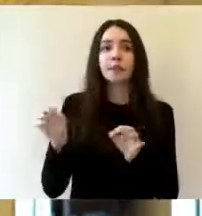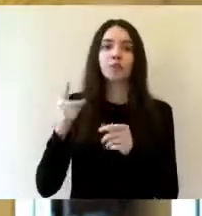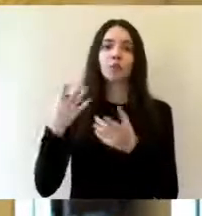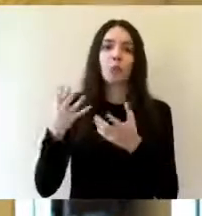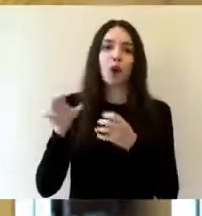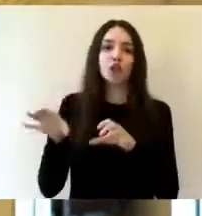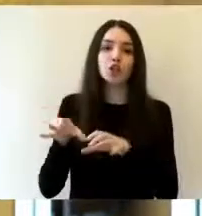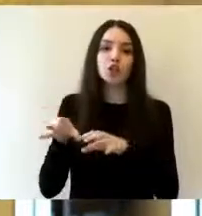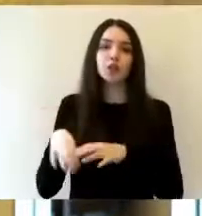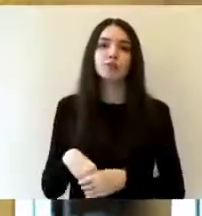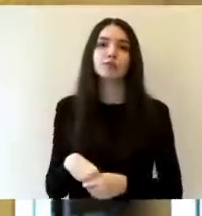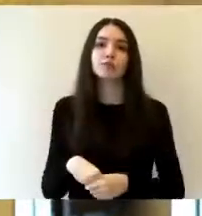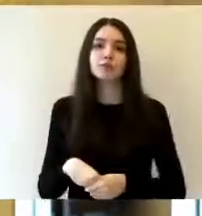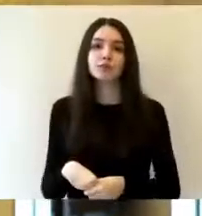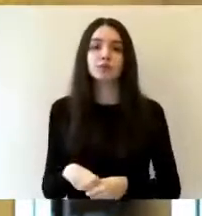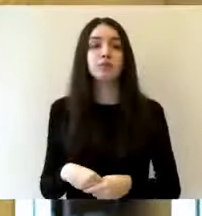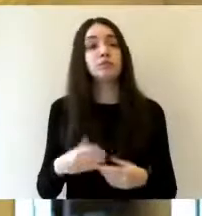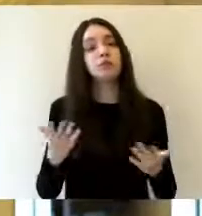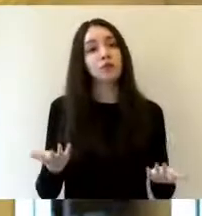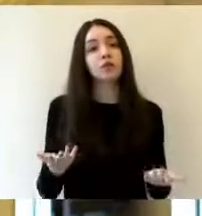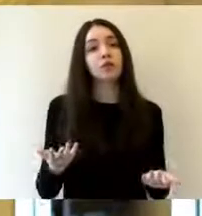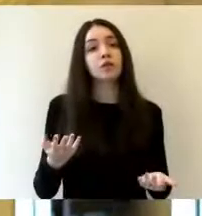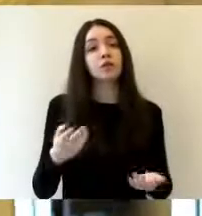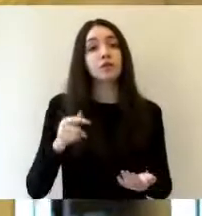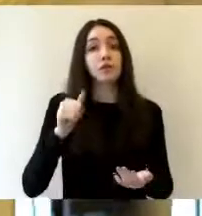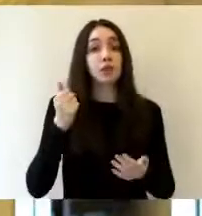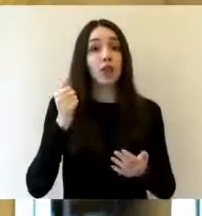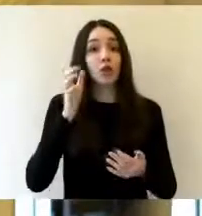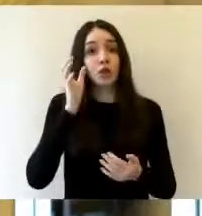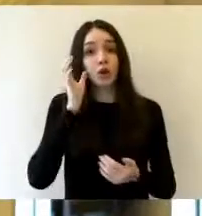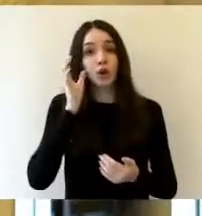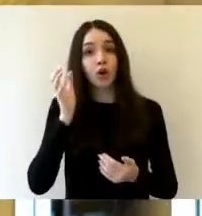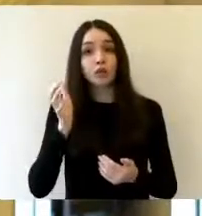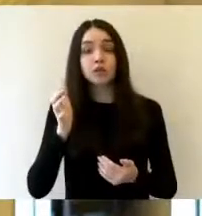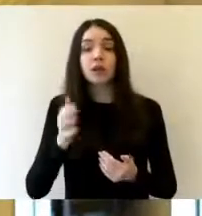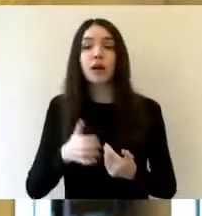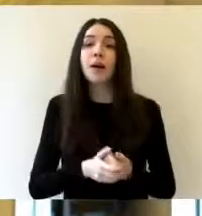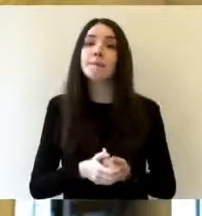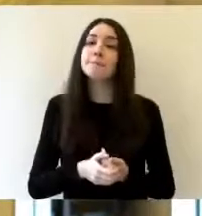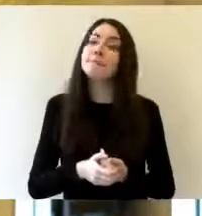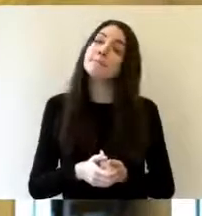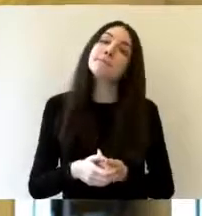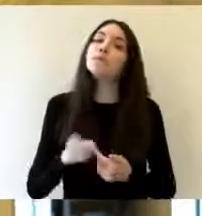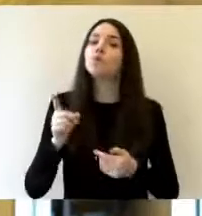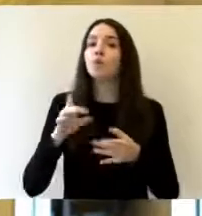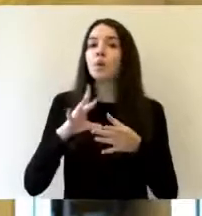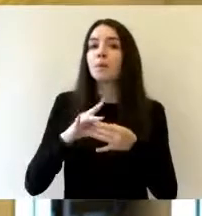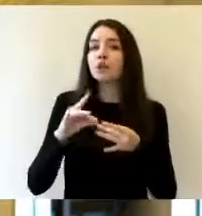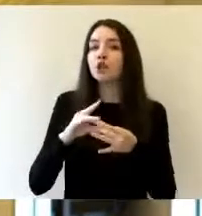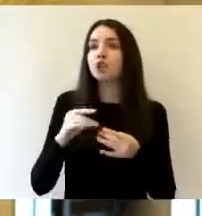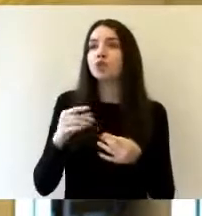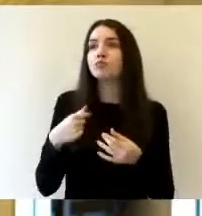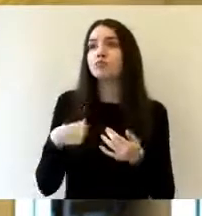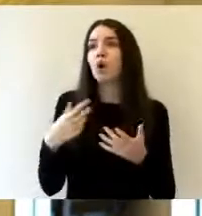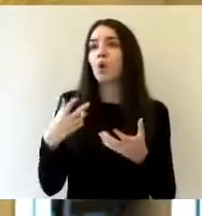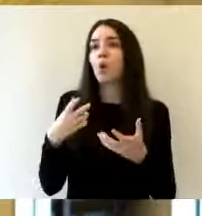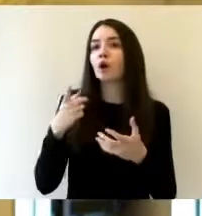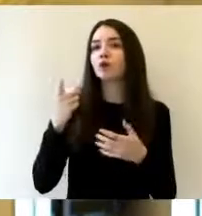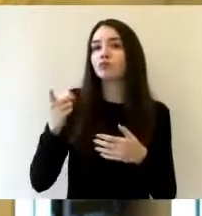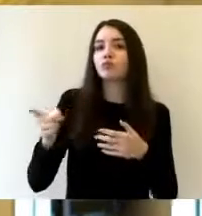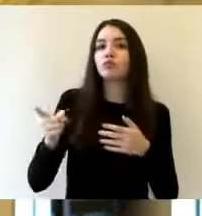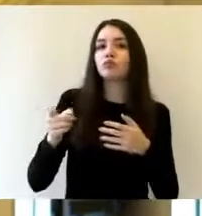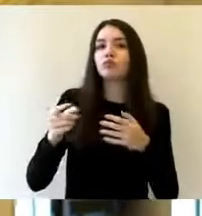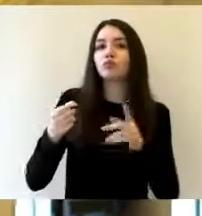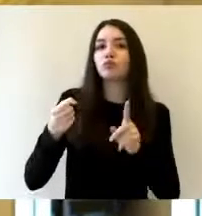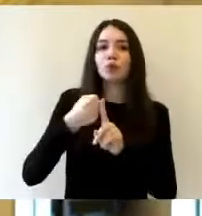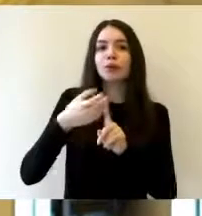Yeah. So another concept that you touched on briefly in your talk that I would just love to hear you talk more